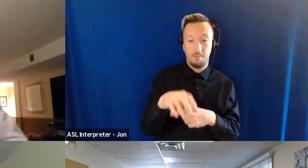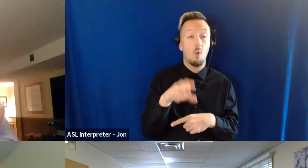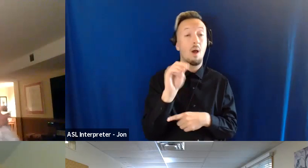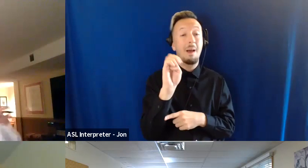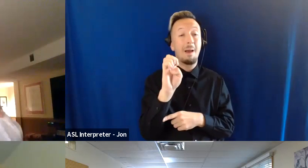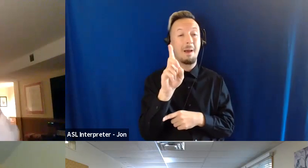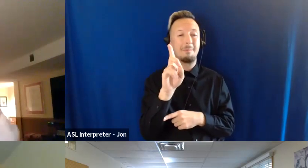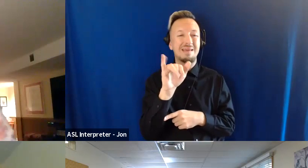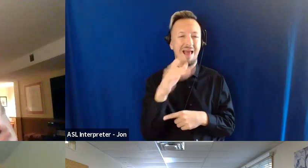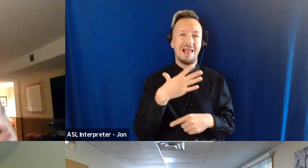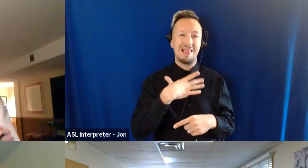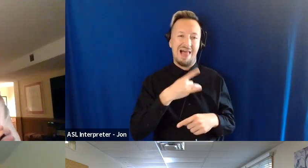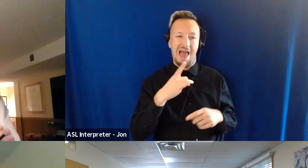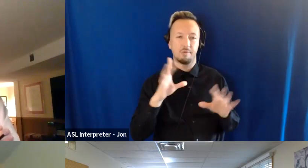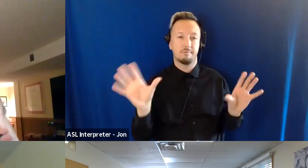things sensational.